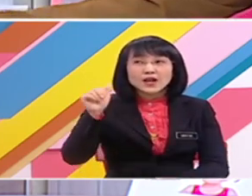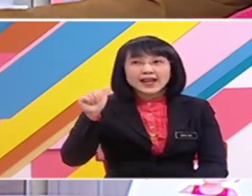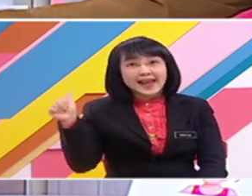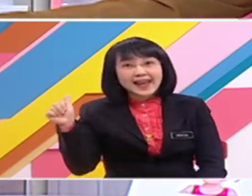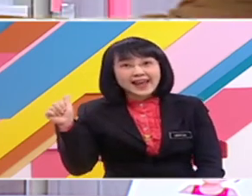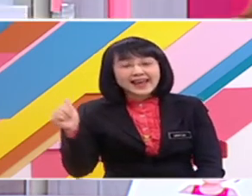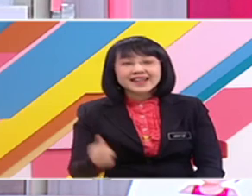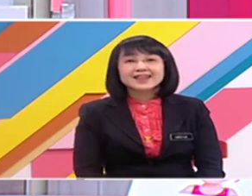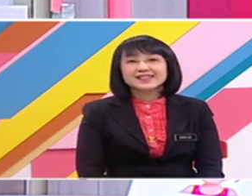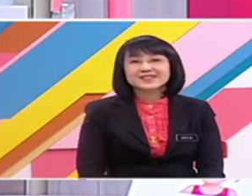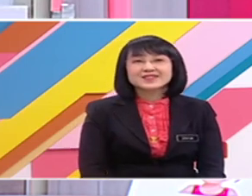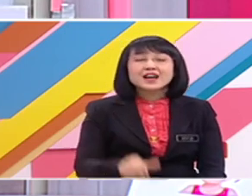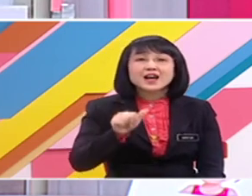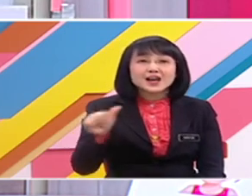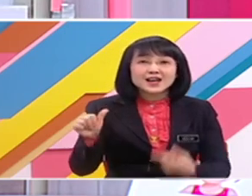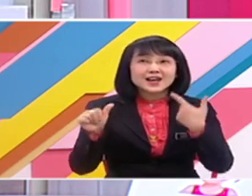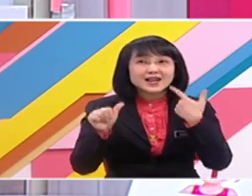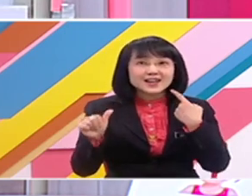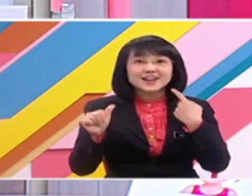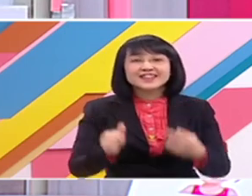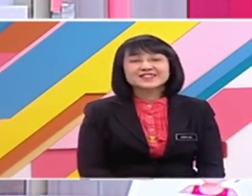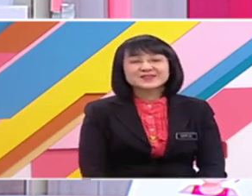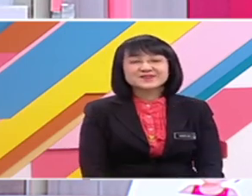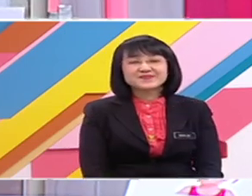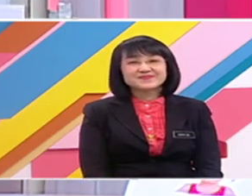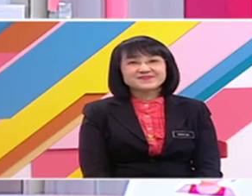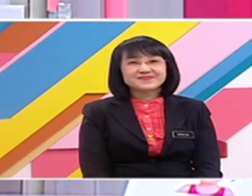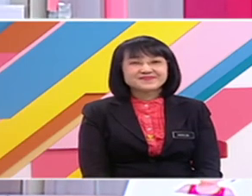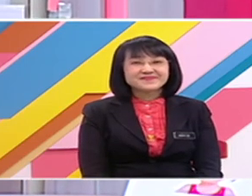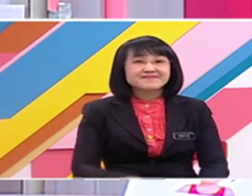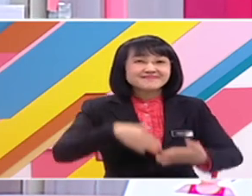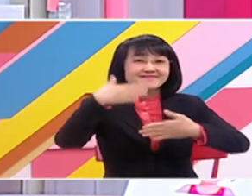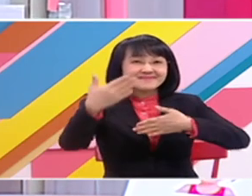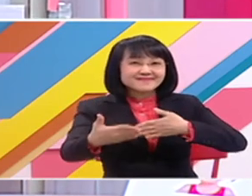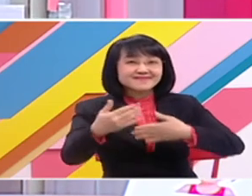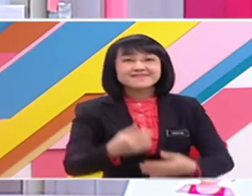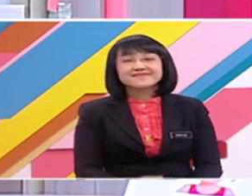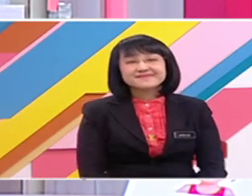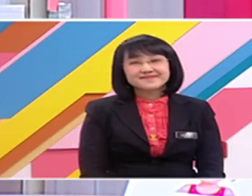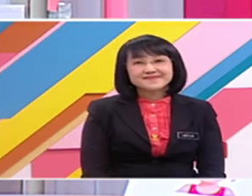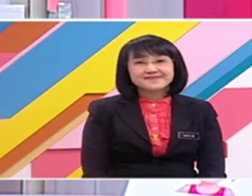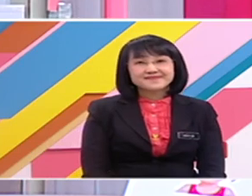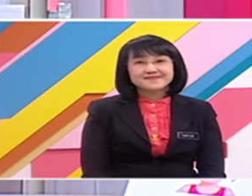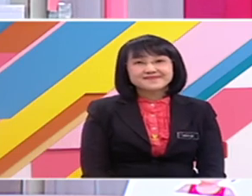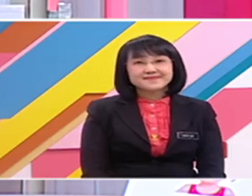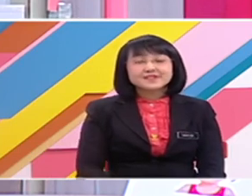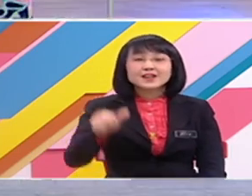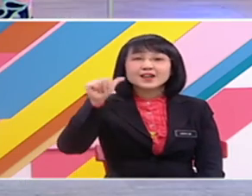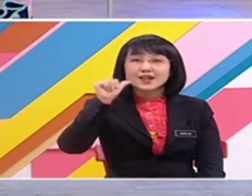A purple T-shirt. T-shirt. Okay, teacher. Alright. And then the next one? The next one is